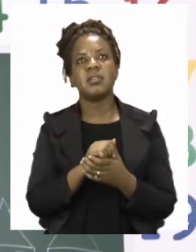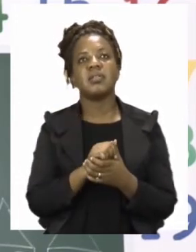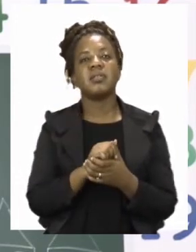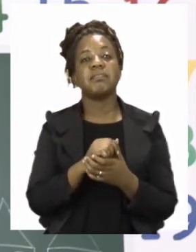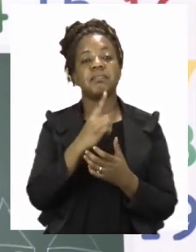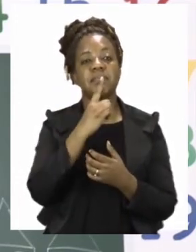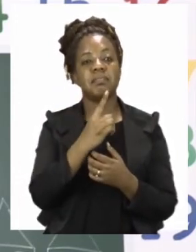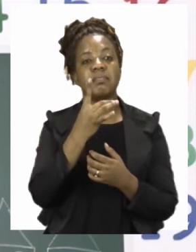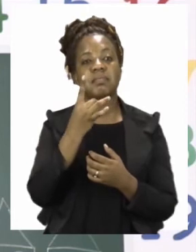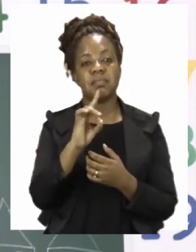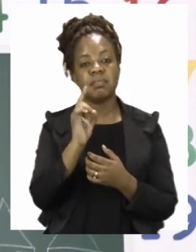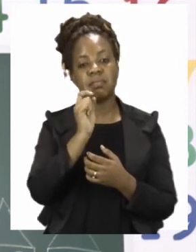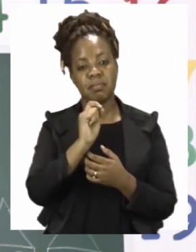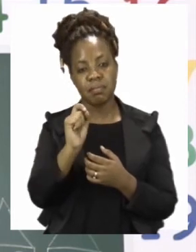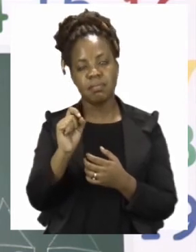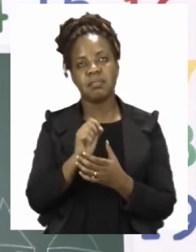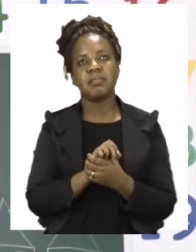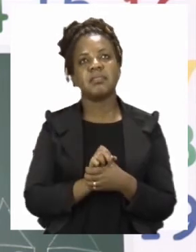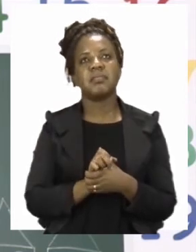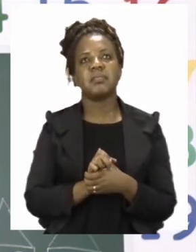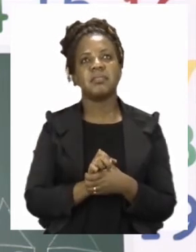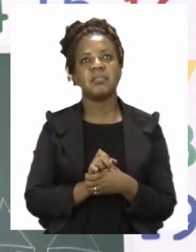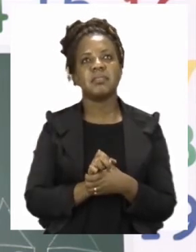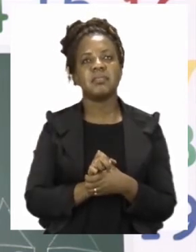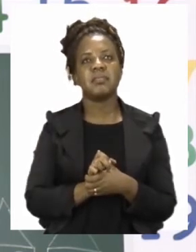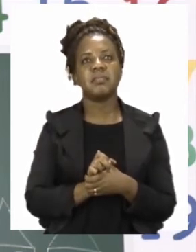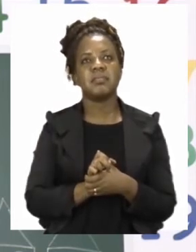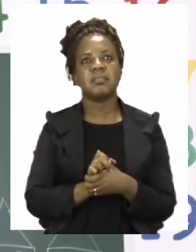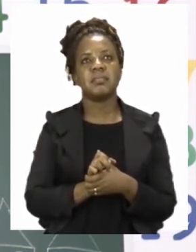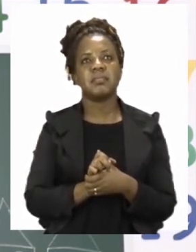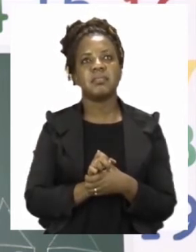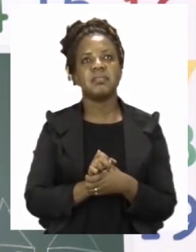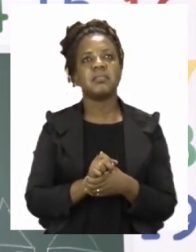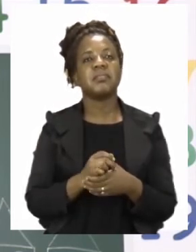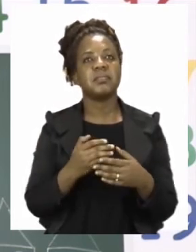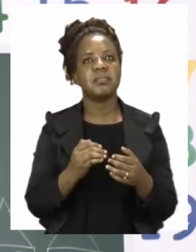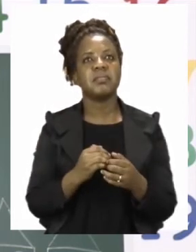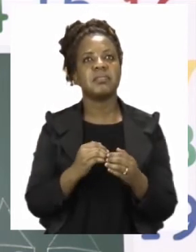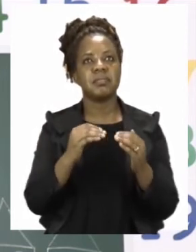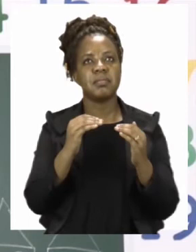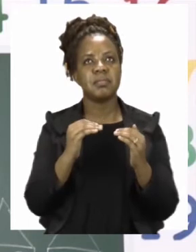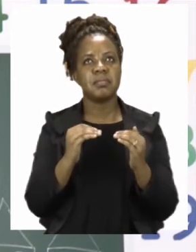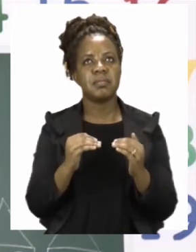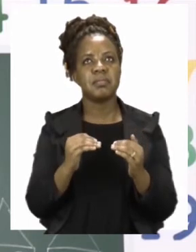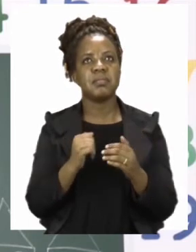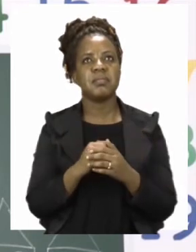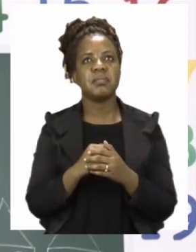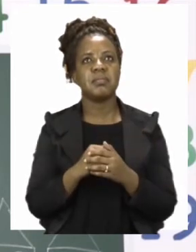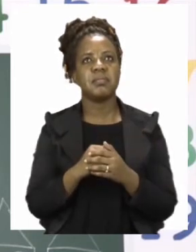10, 11, 12, 13, 14,